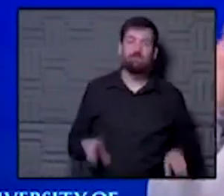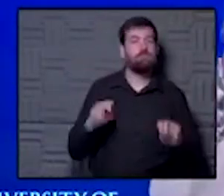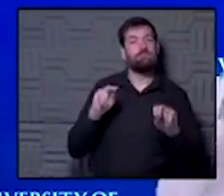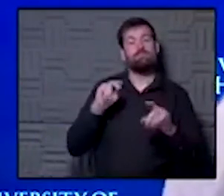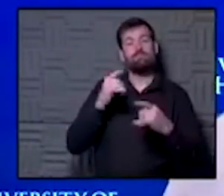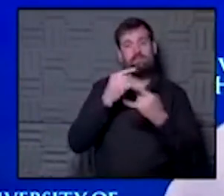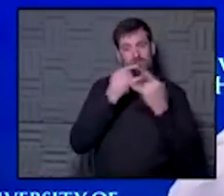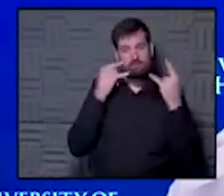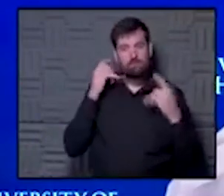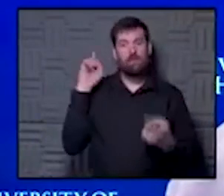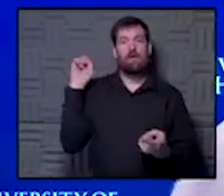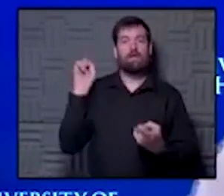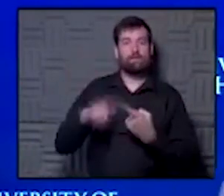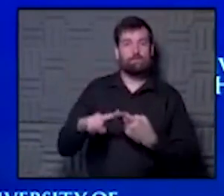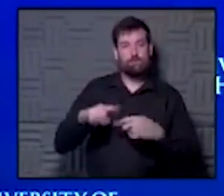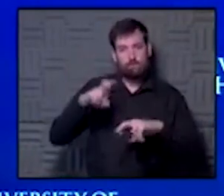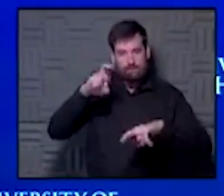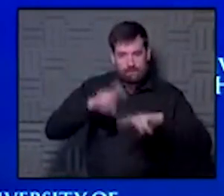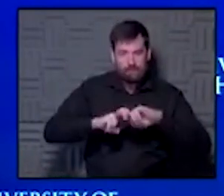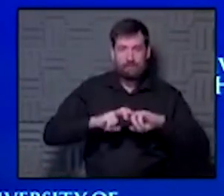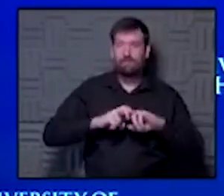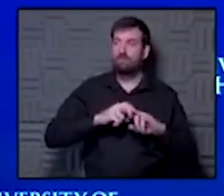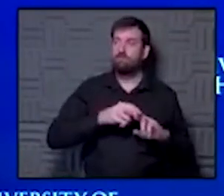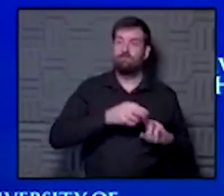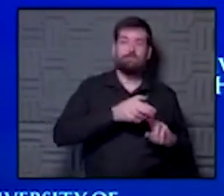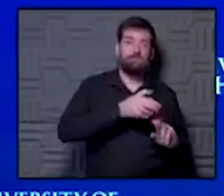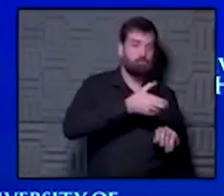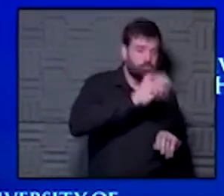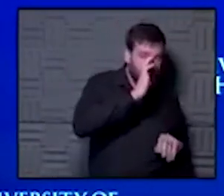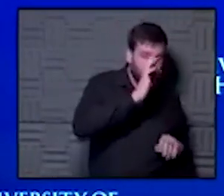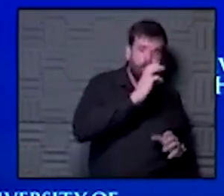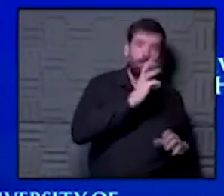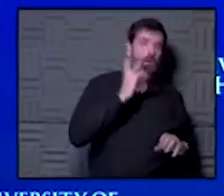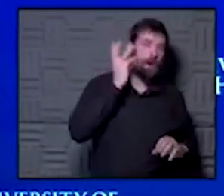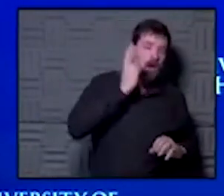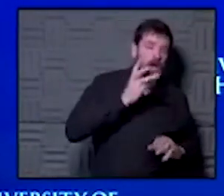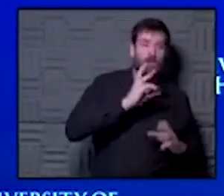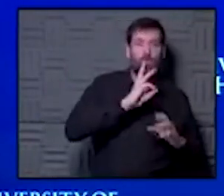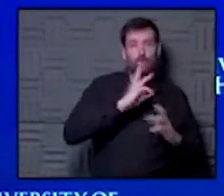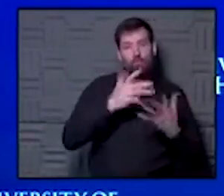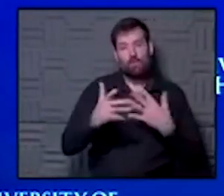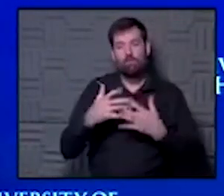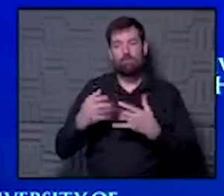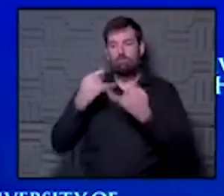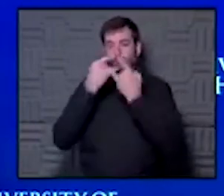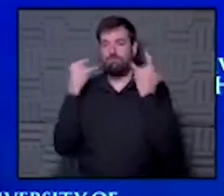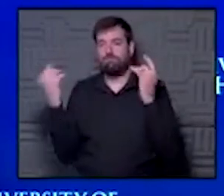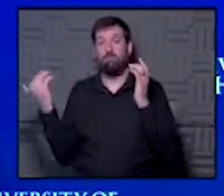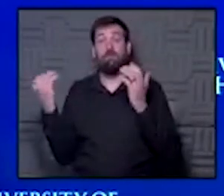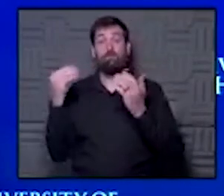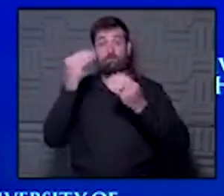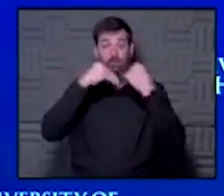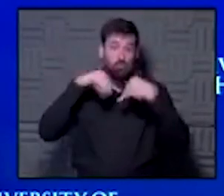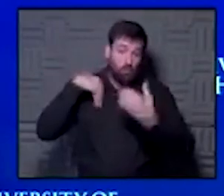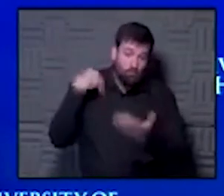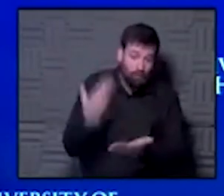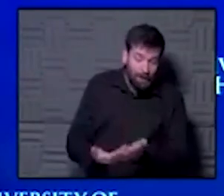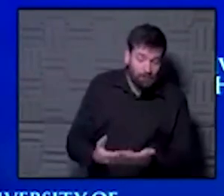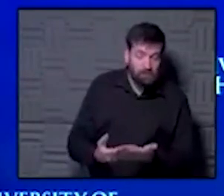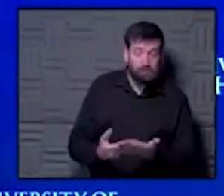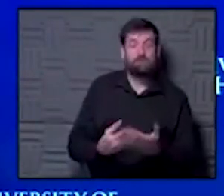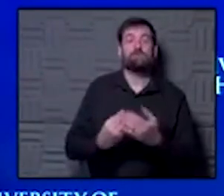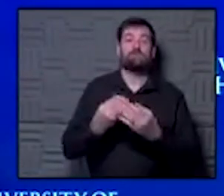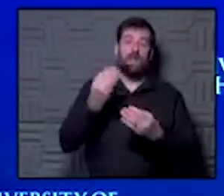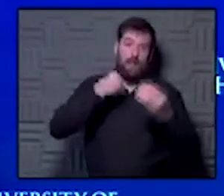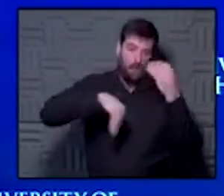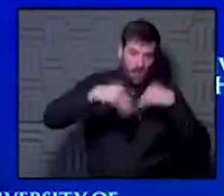your mask on until you sit down. You take a drink of wine or water or whatever, put your mask back on. And then when your food arrives, you take your mask off, you eat, and then you put your